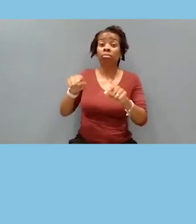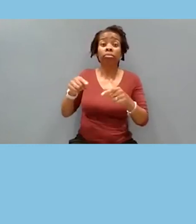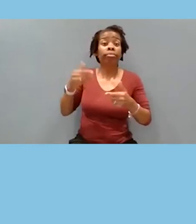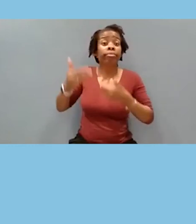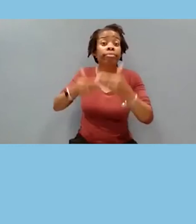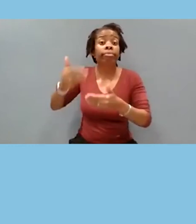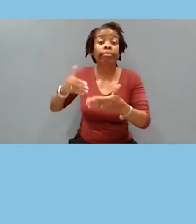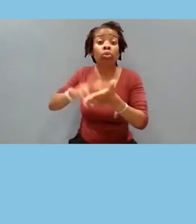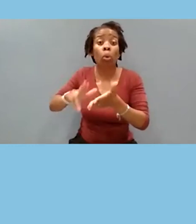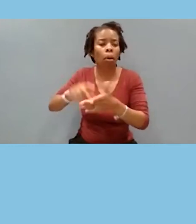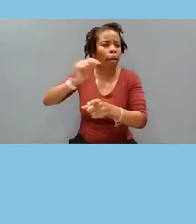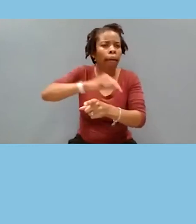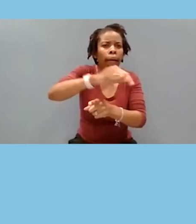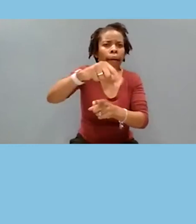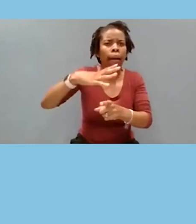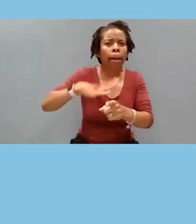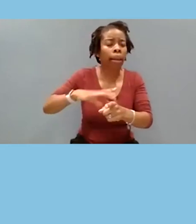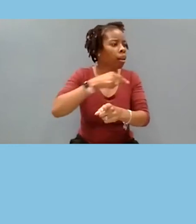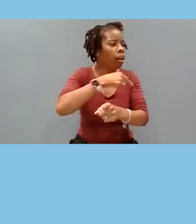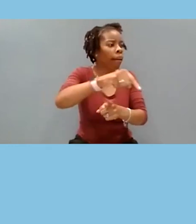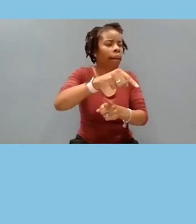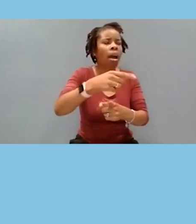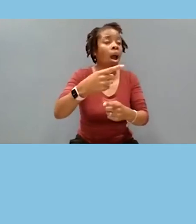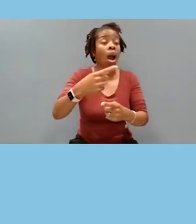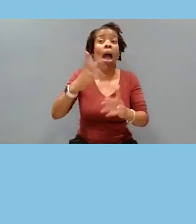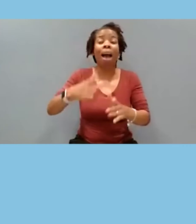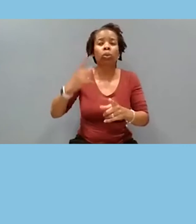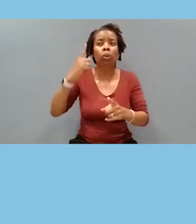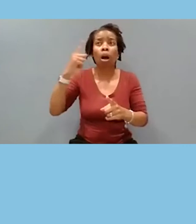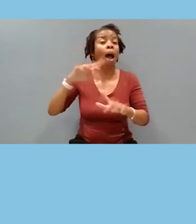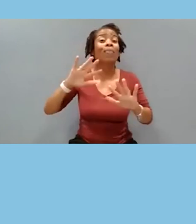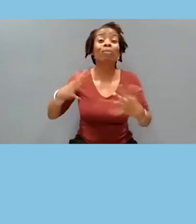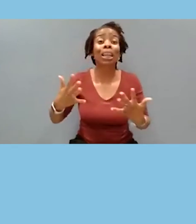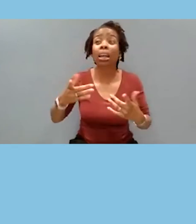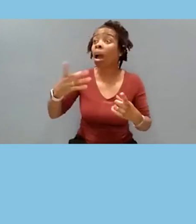way things are, until and unless something goes wrong.